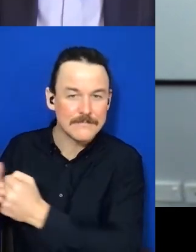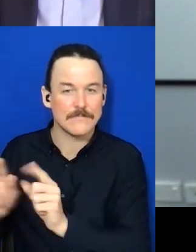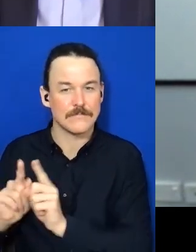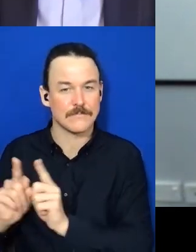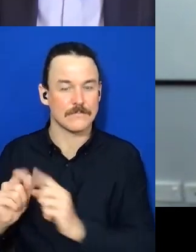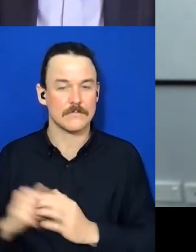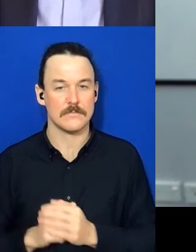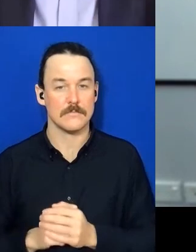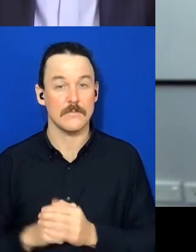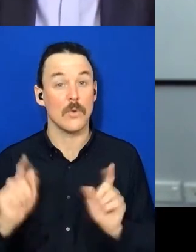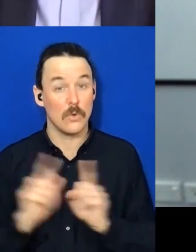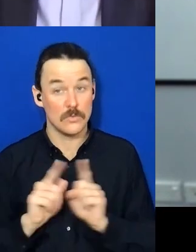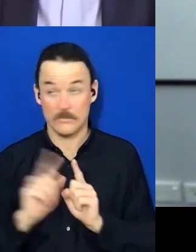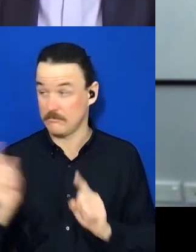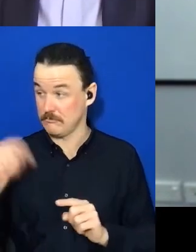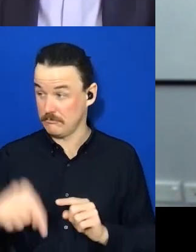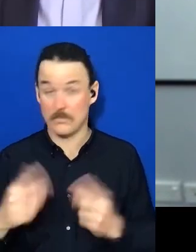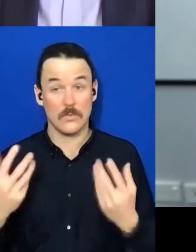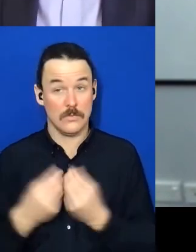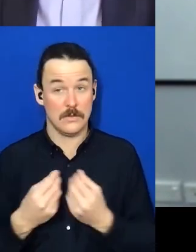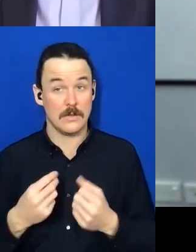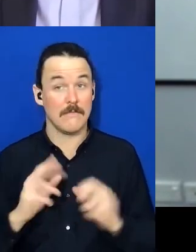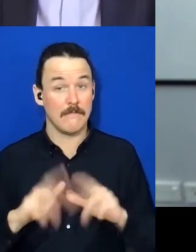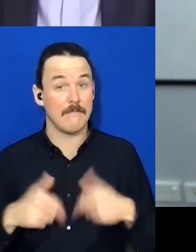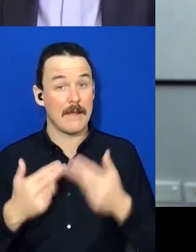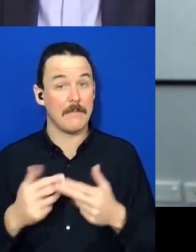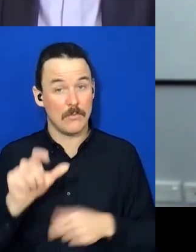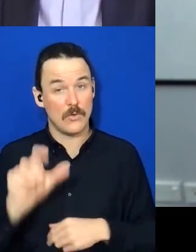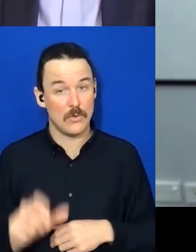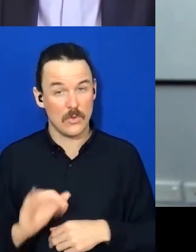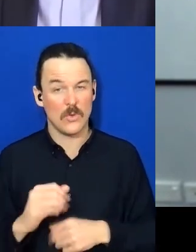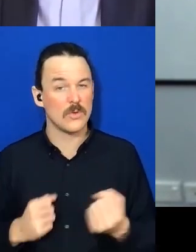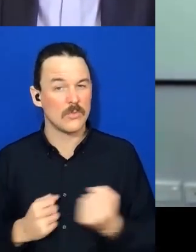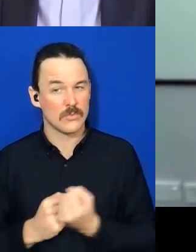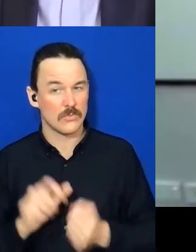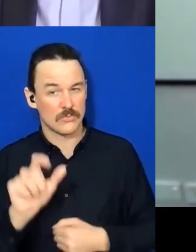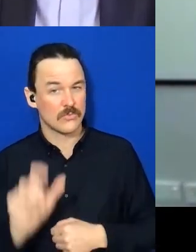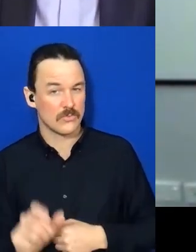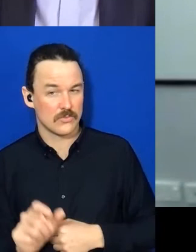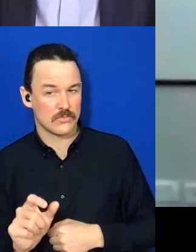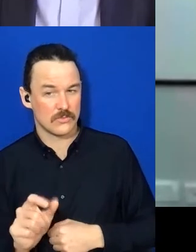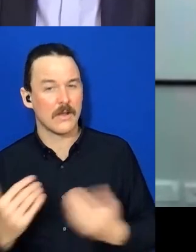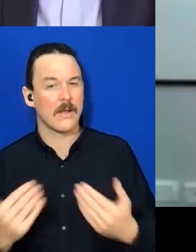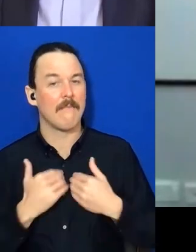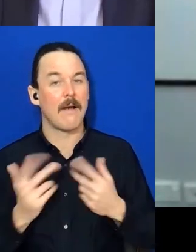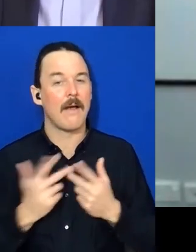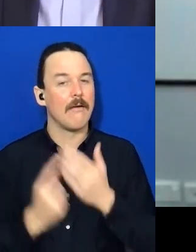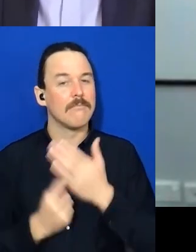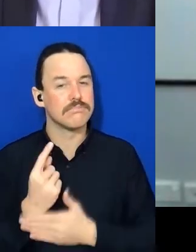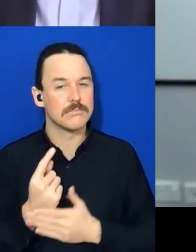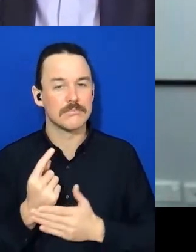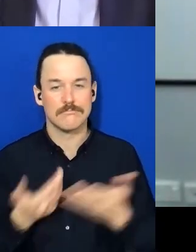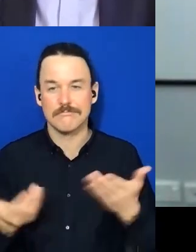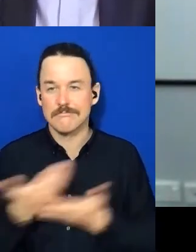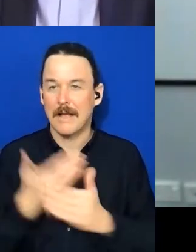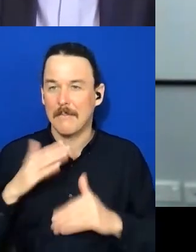offence, what's the underlying things behind that offence, and then what is a plan that they might think of might